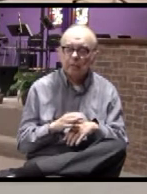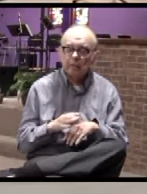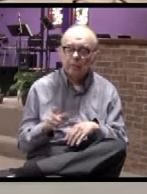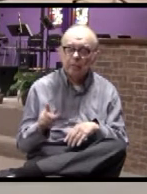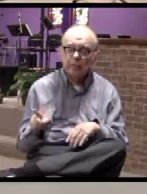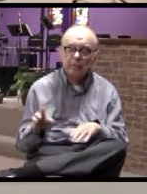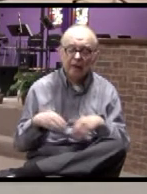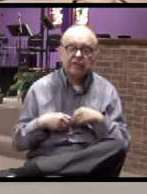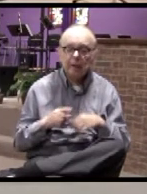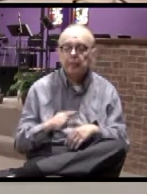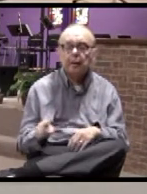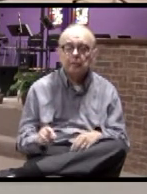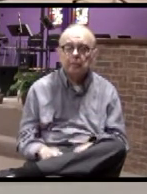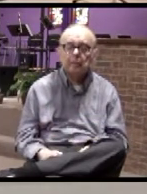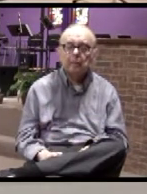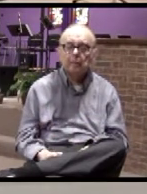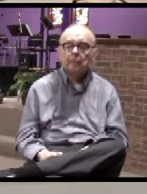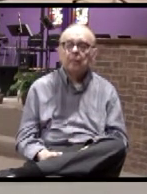acceptable.